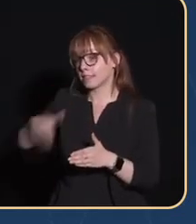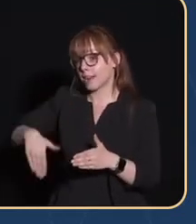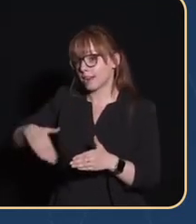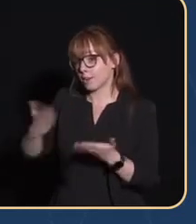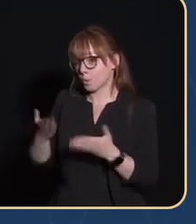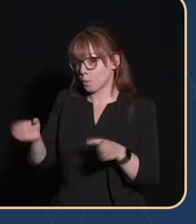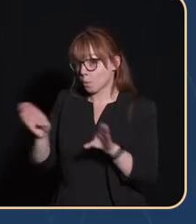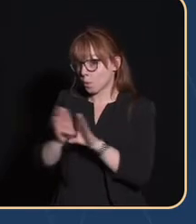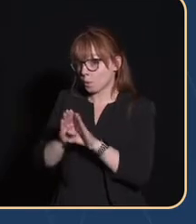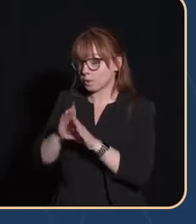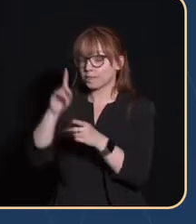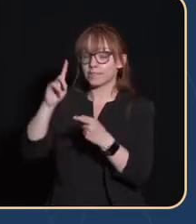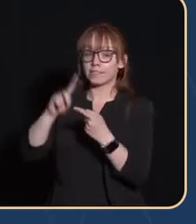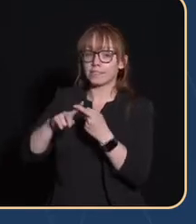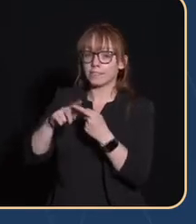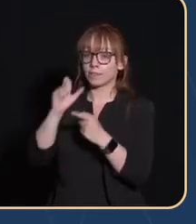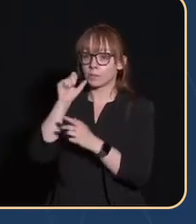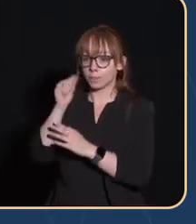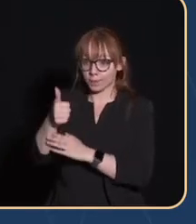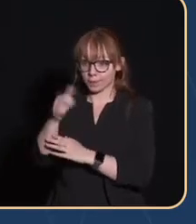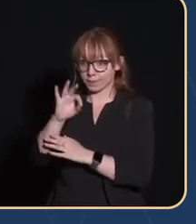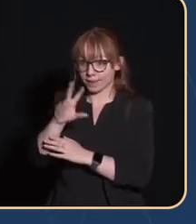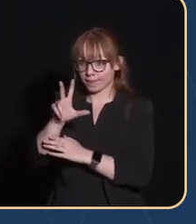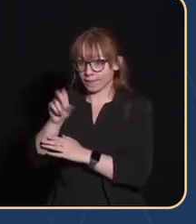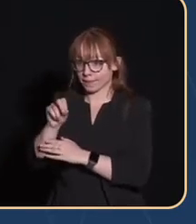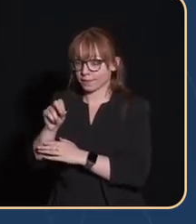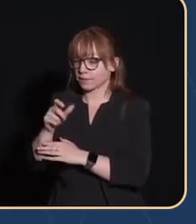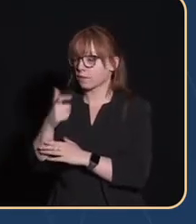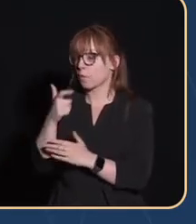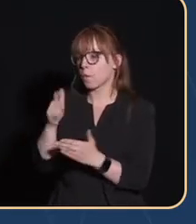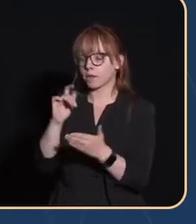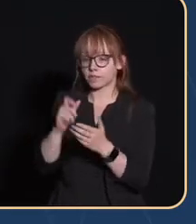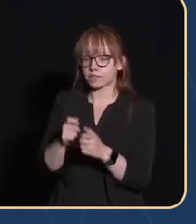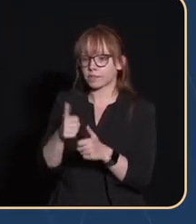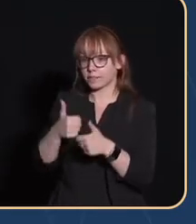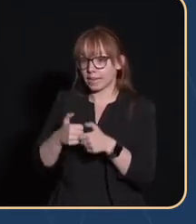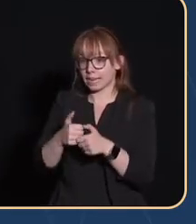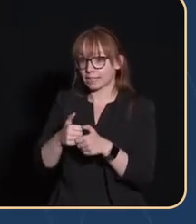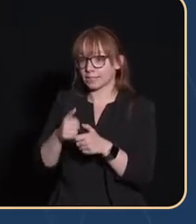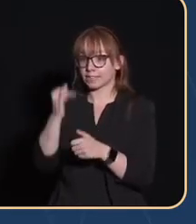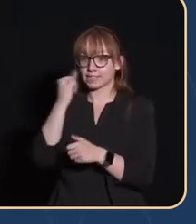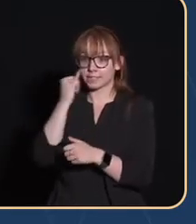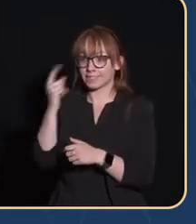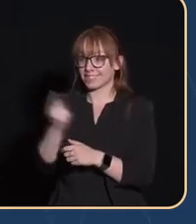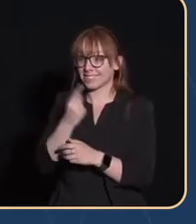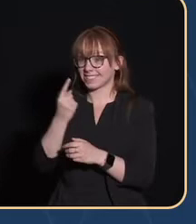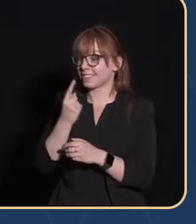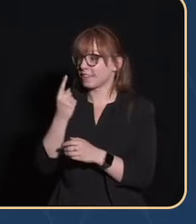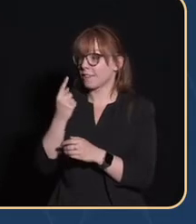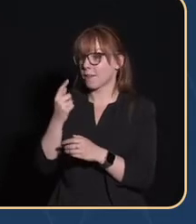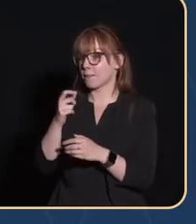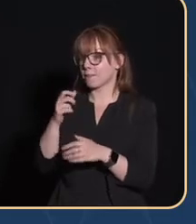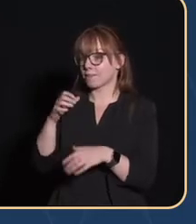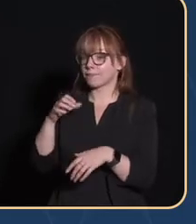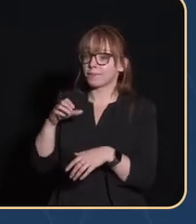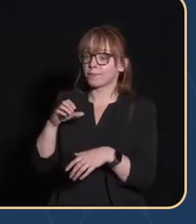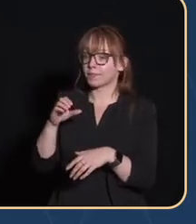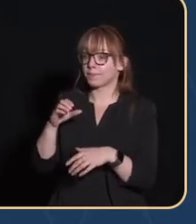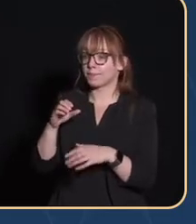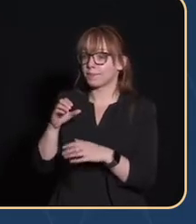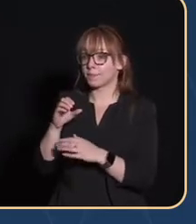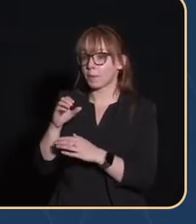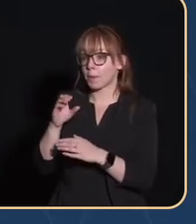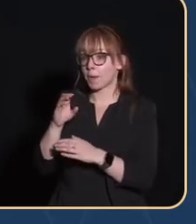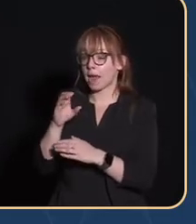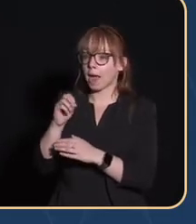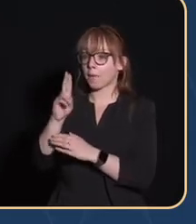night at 9:30 p.m. So watch for text messages if someone outbids you so you can respond. We'll